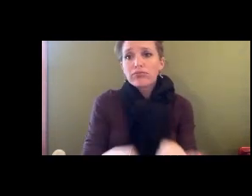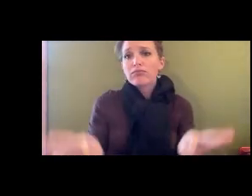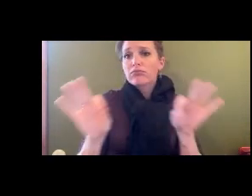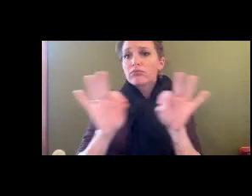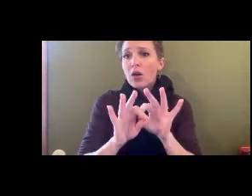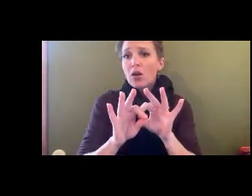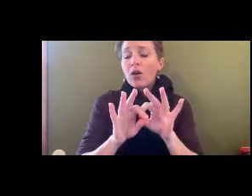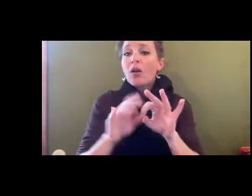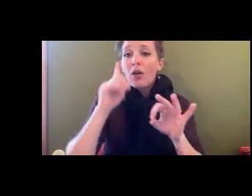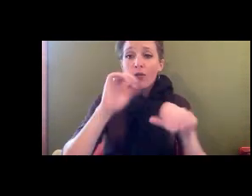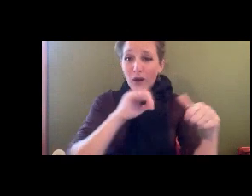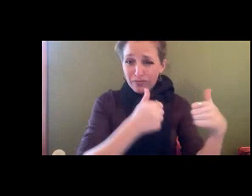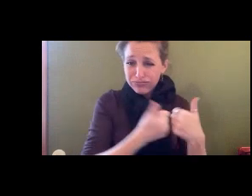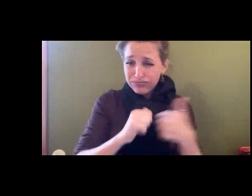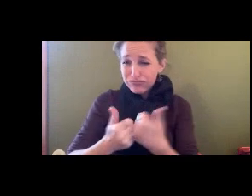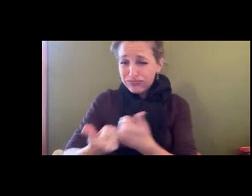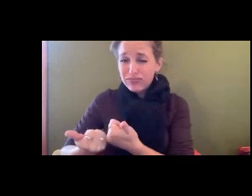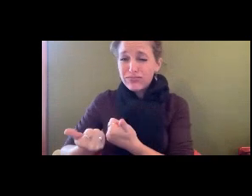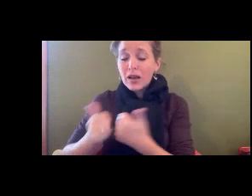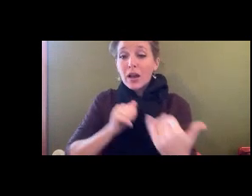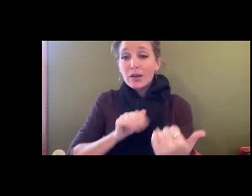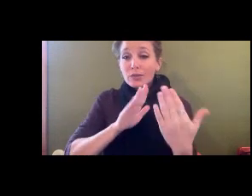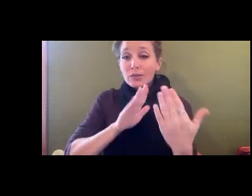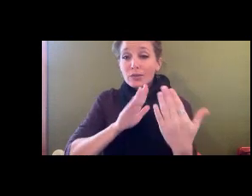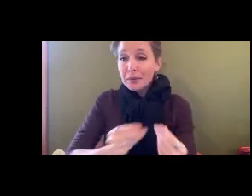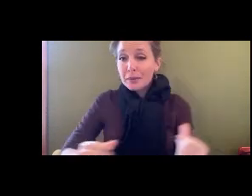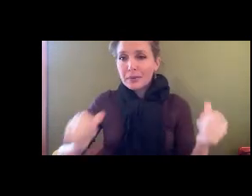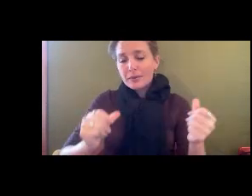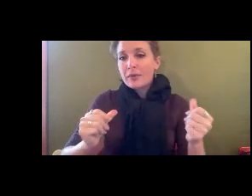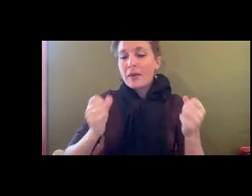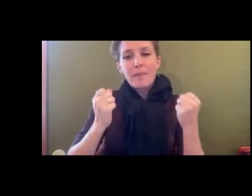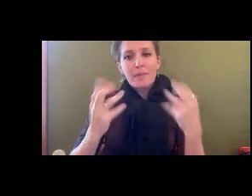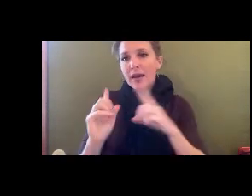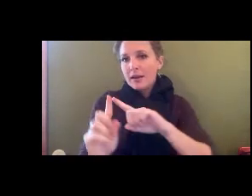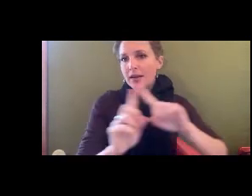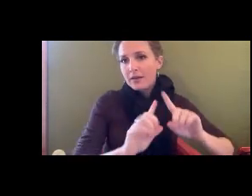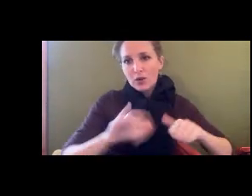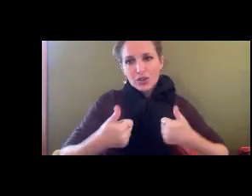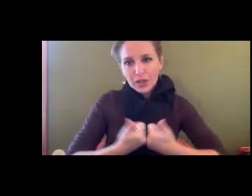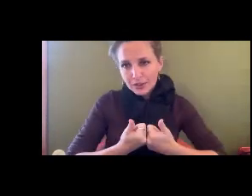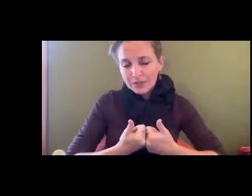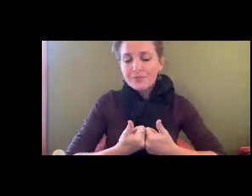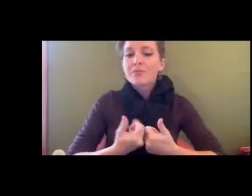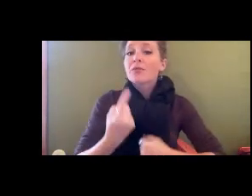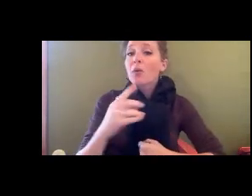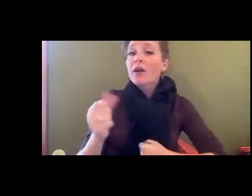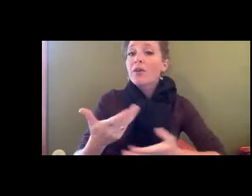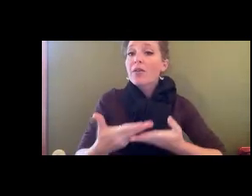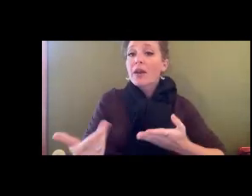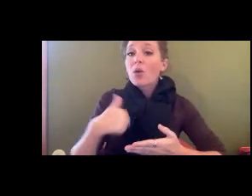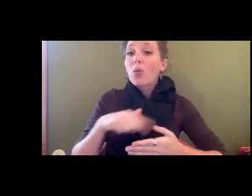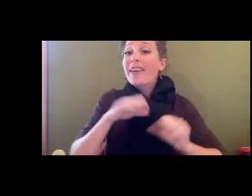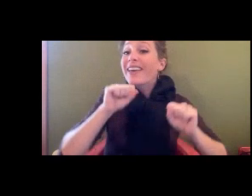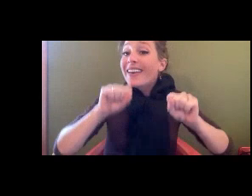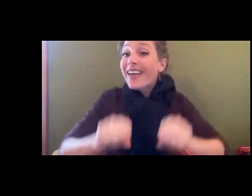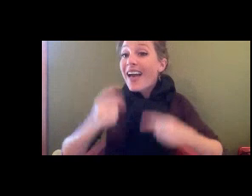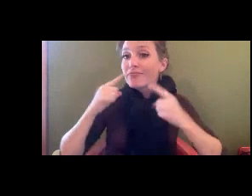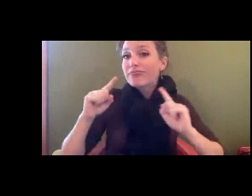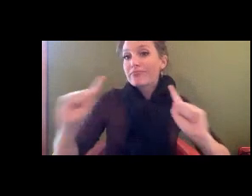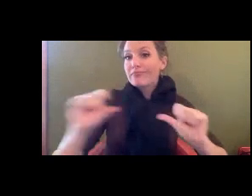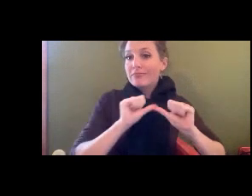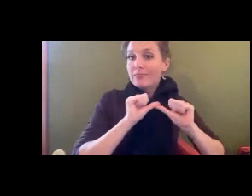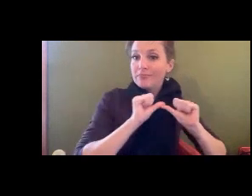addressing these multiple challenges. And one other thing I want to put out there is that we can achieve sustainability